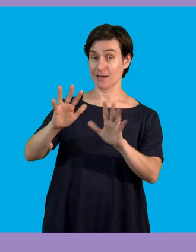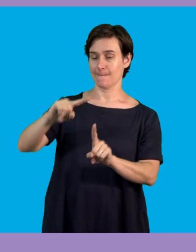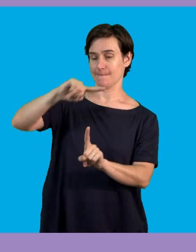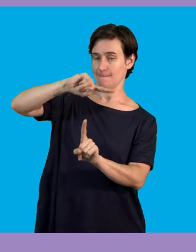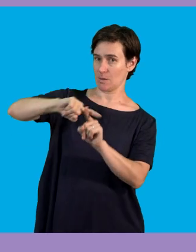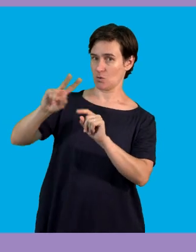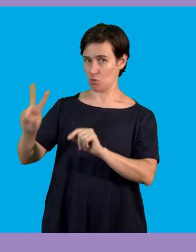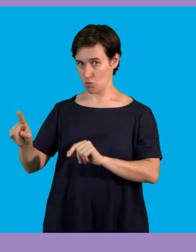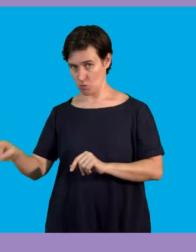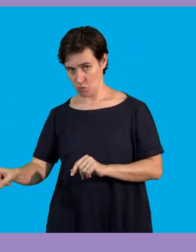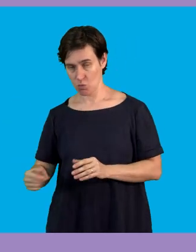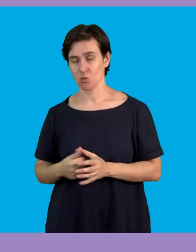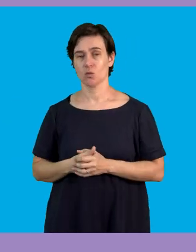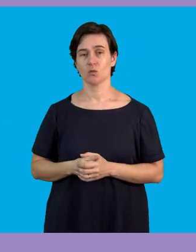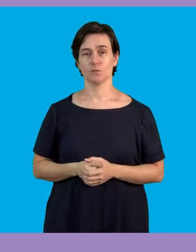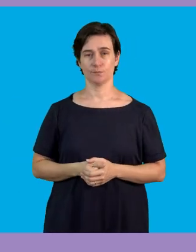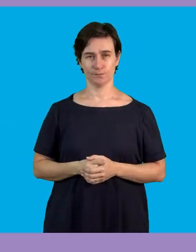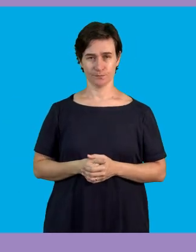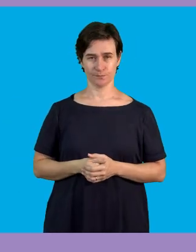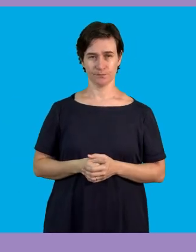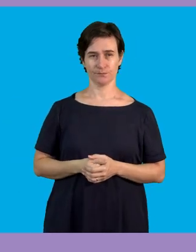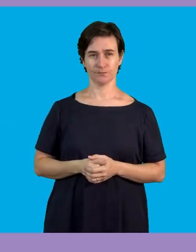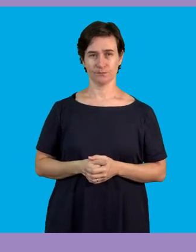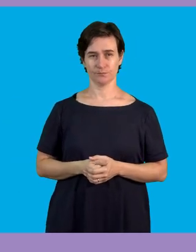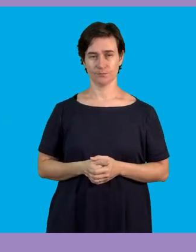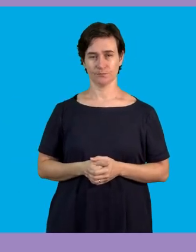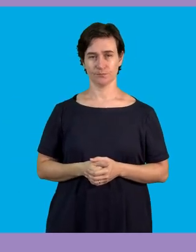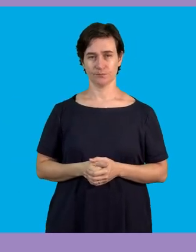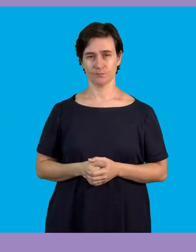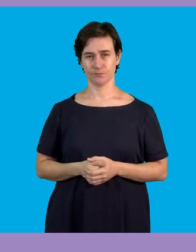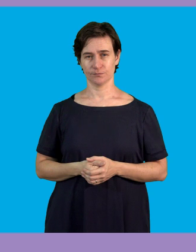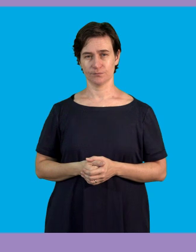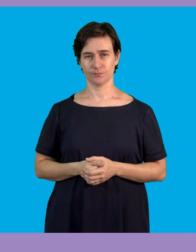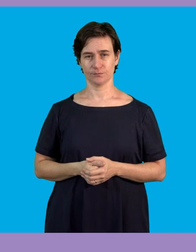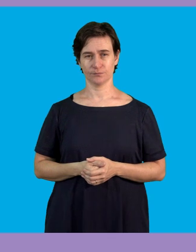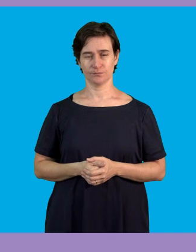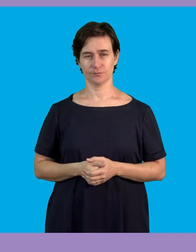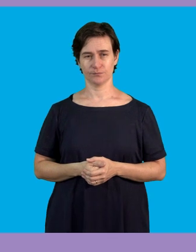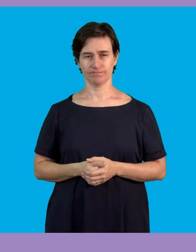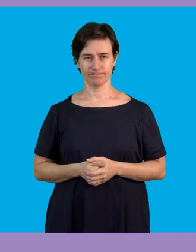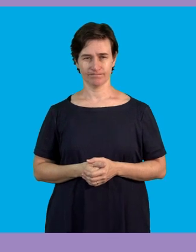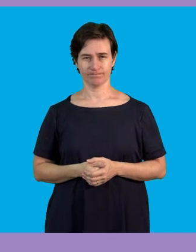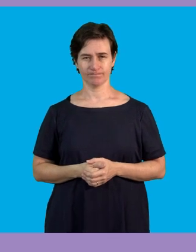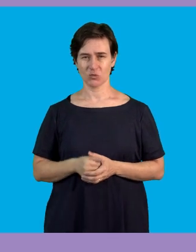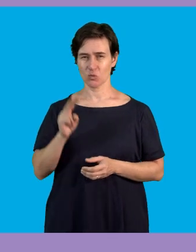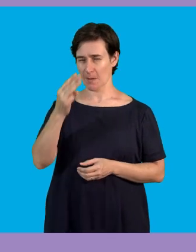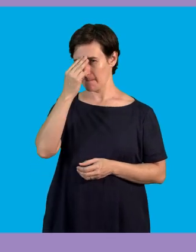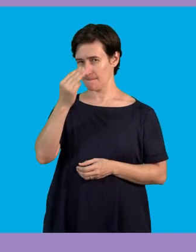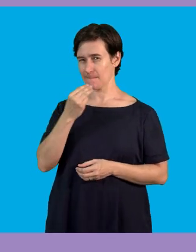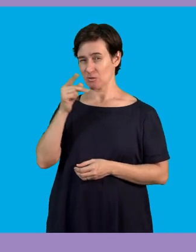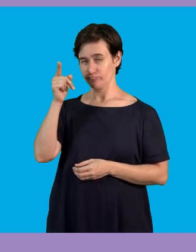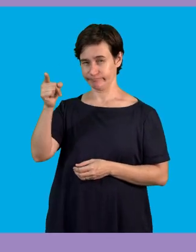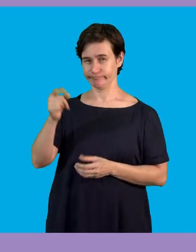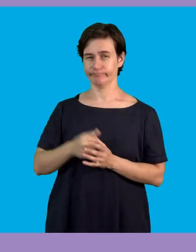used positive 2 on the left, we are also going to use positive 2 on the right. Let's look at the model.